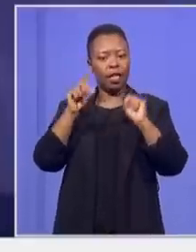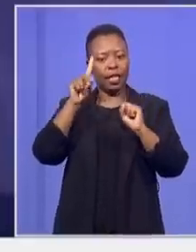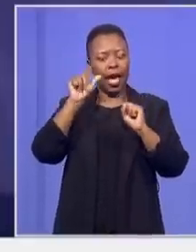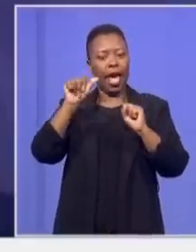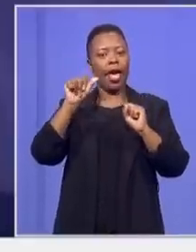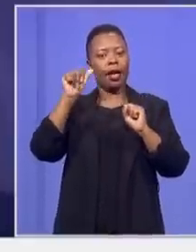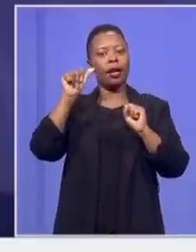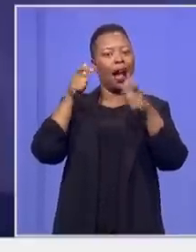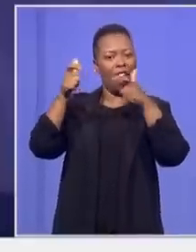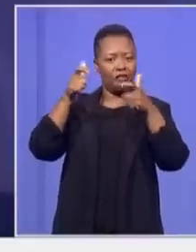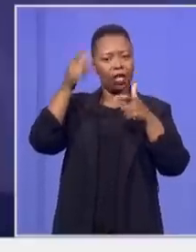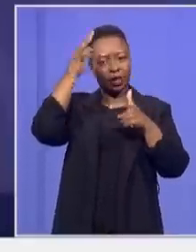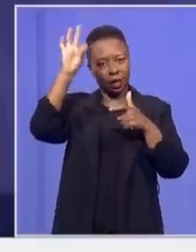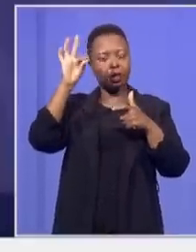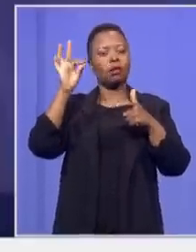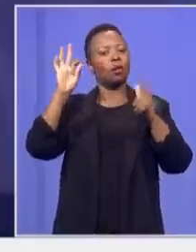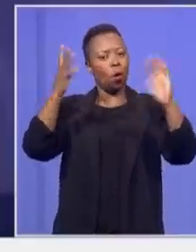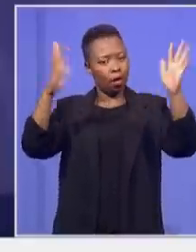government.